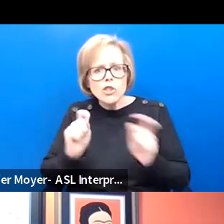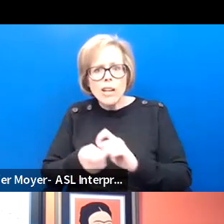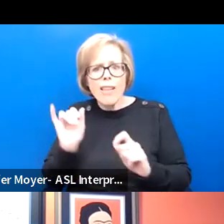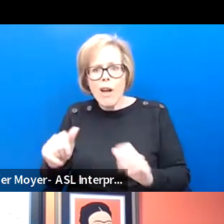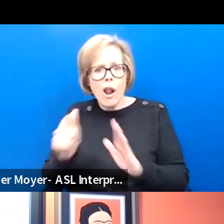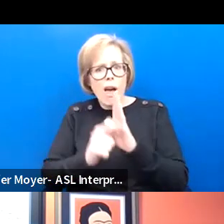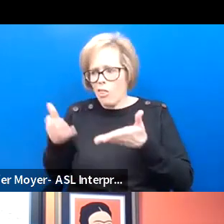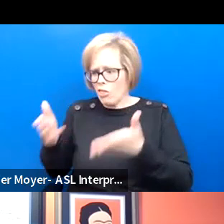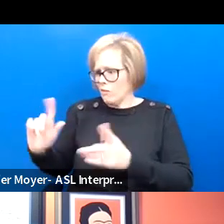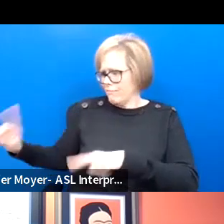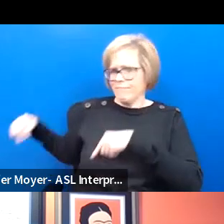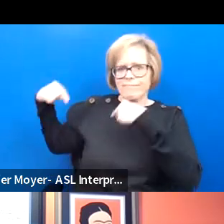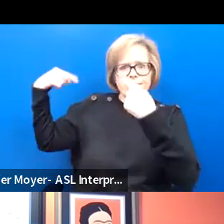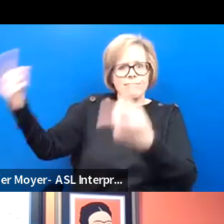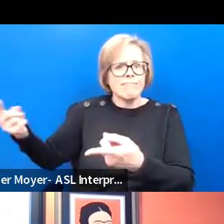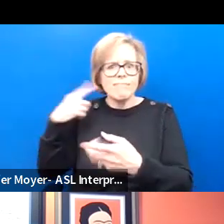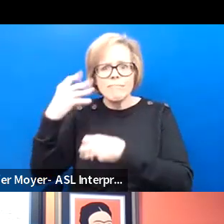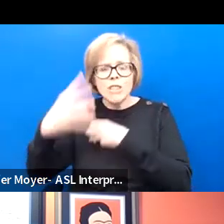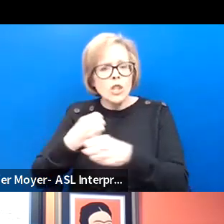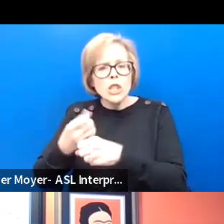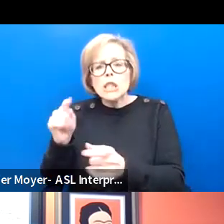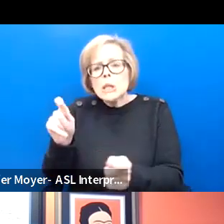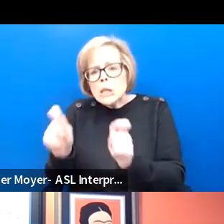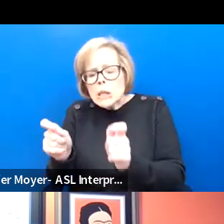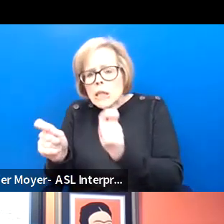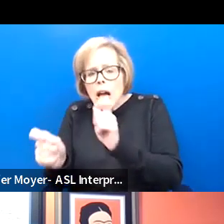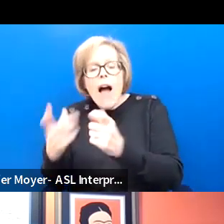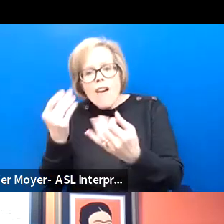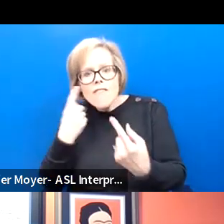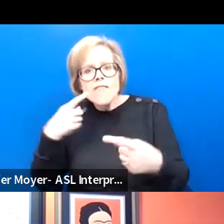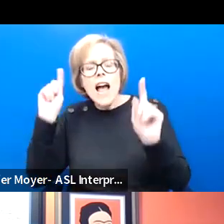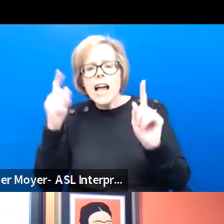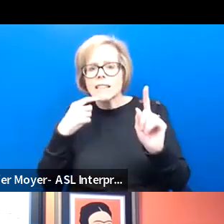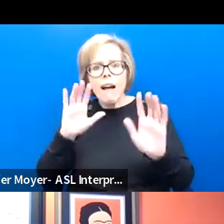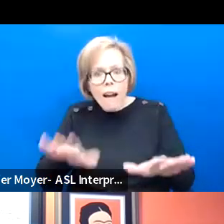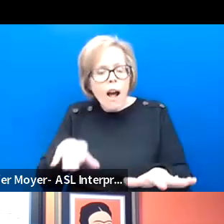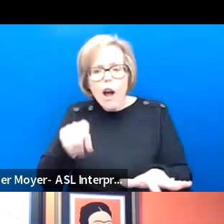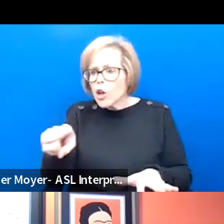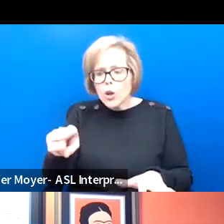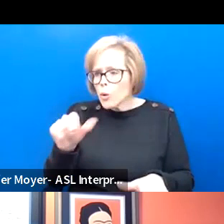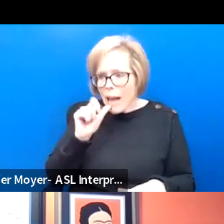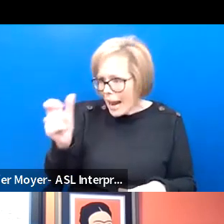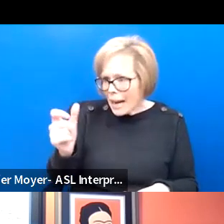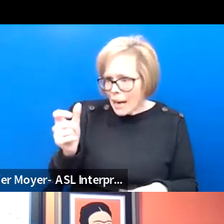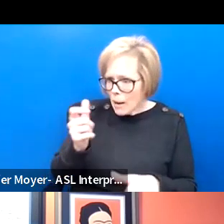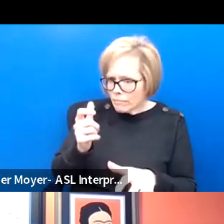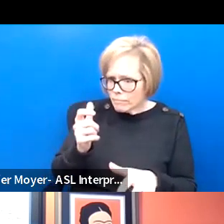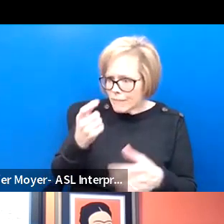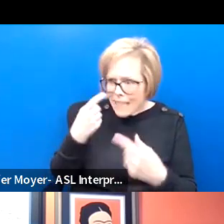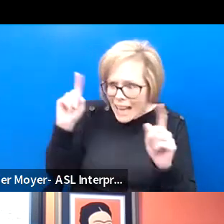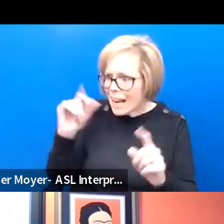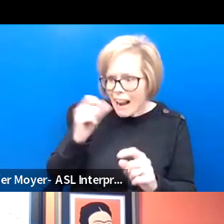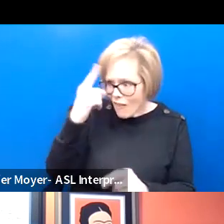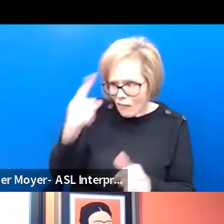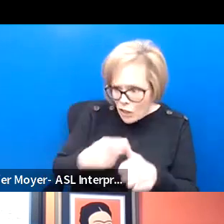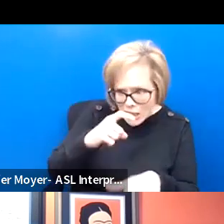place for a while, right, Michael? They've just been augmented and finally said, hey, listen, you didn't get it the first time. You didn't get it the second time we said